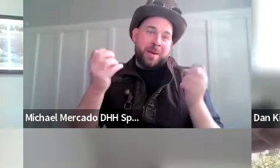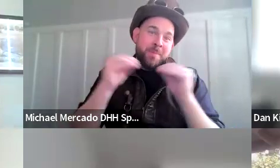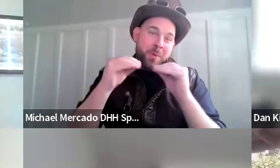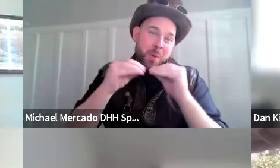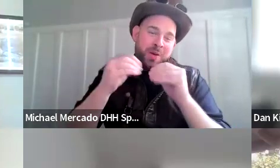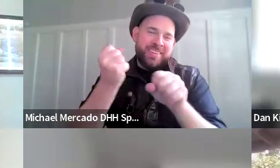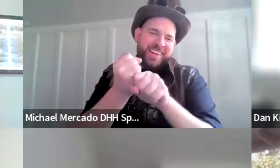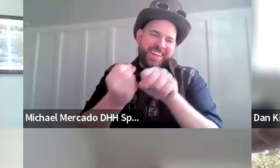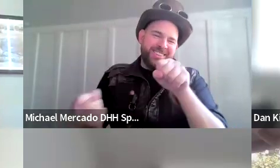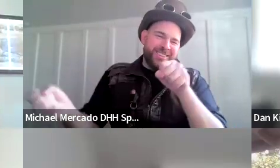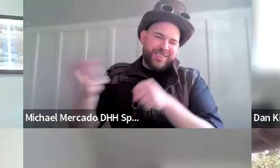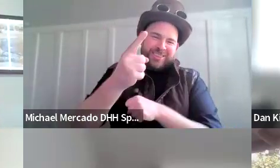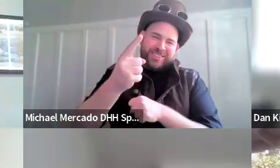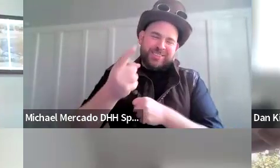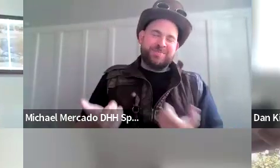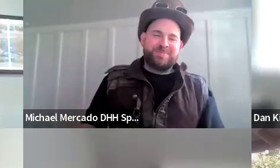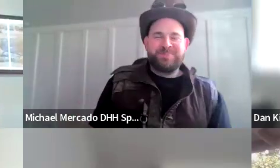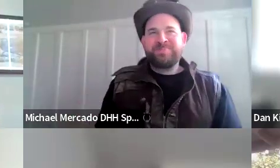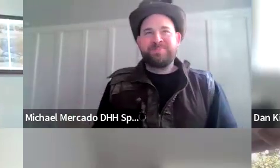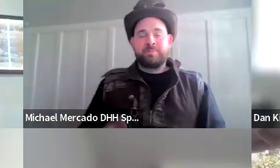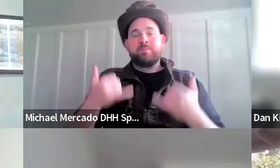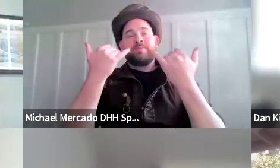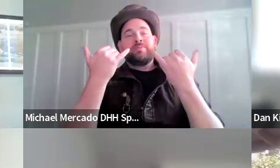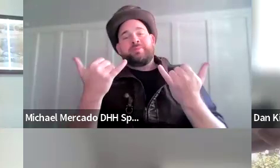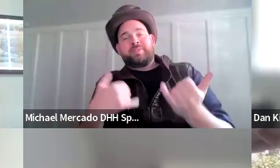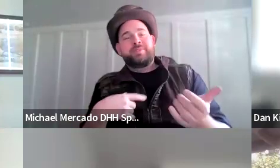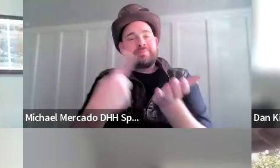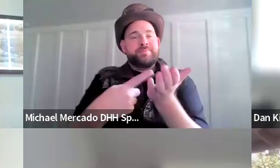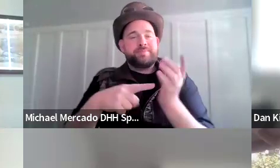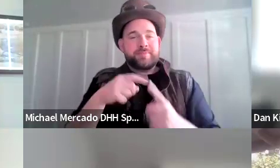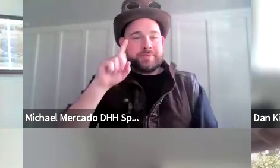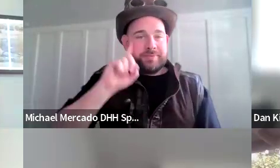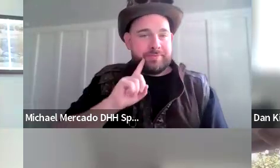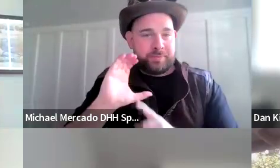Last day for Halloween signs. So if you want more, ask again next year.